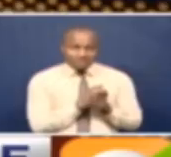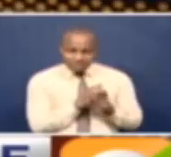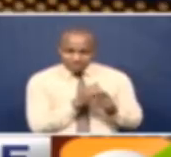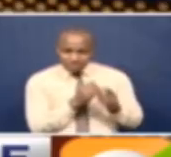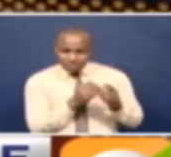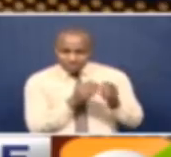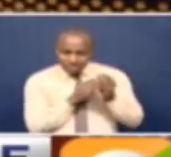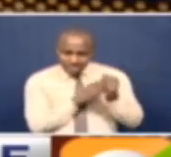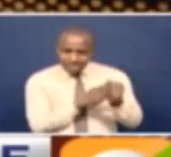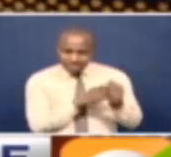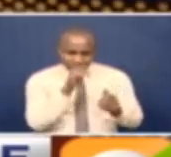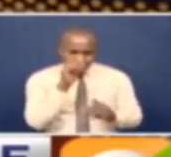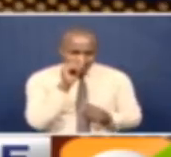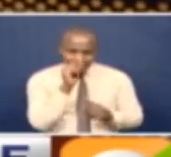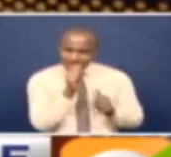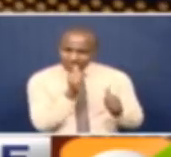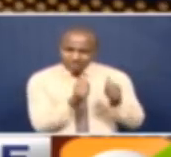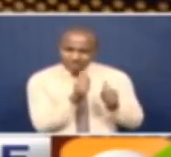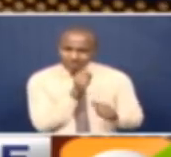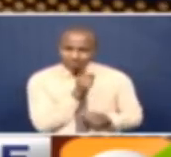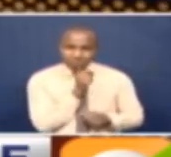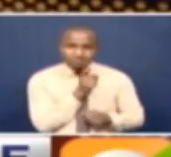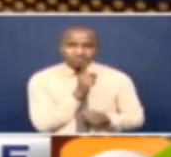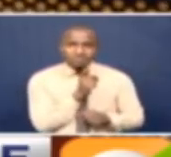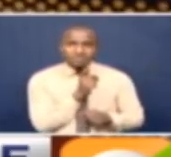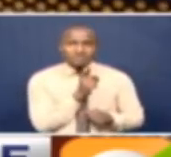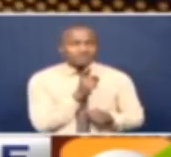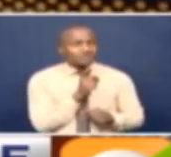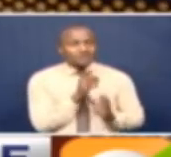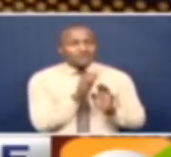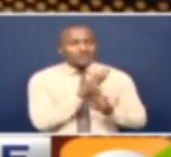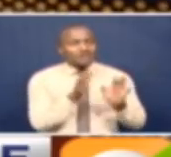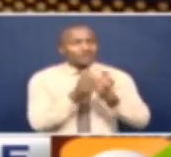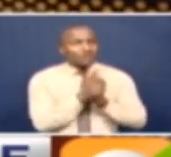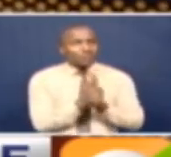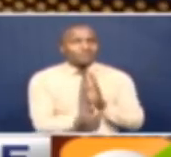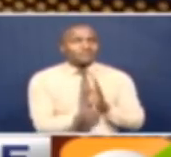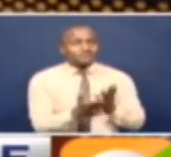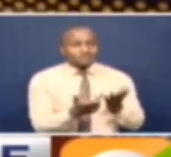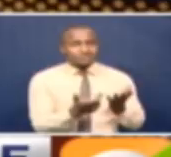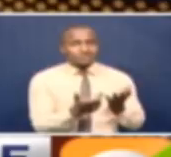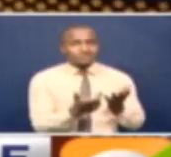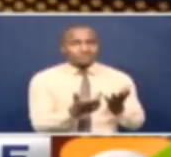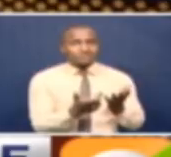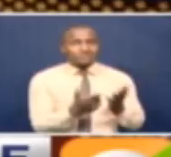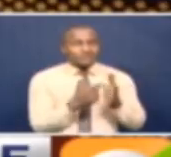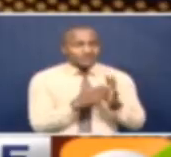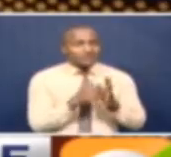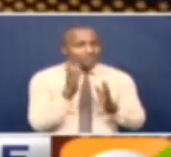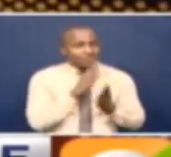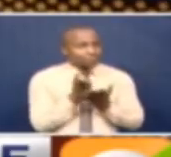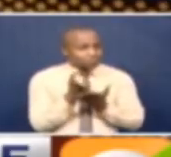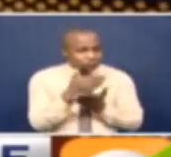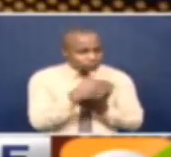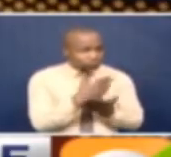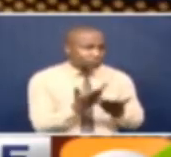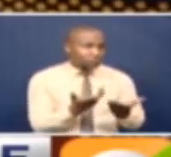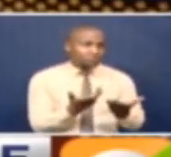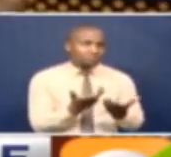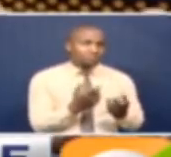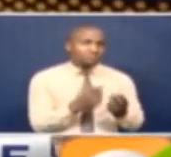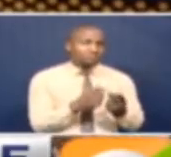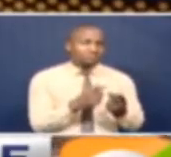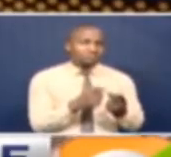which at that time proved incompetent even on some of the most basic things like garbage collection. There was UN